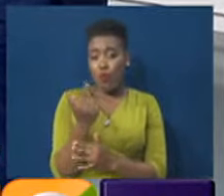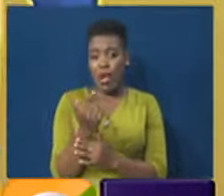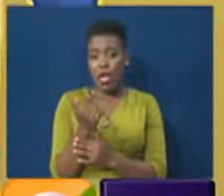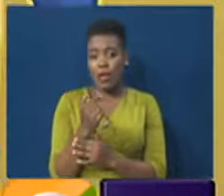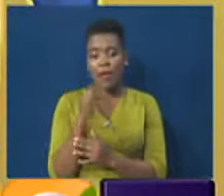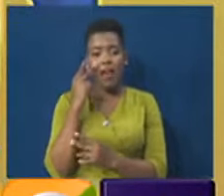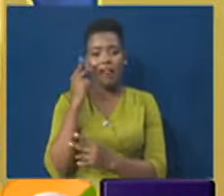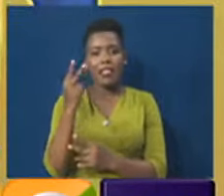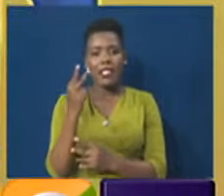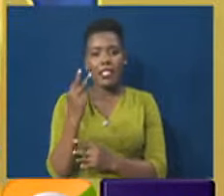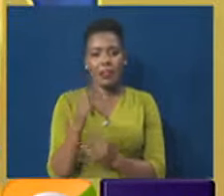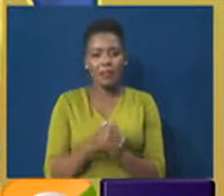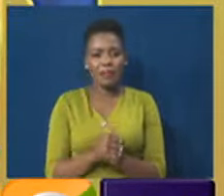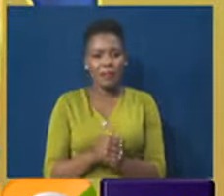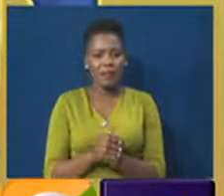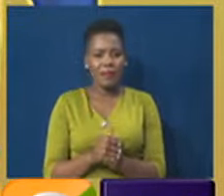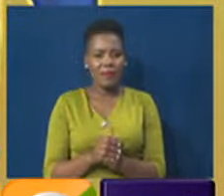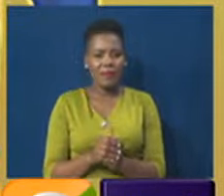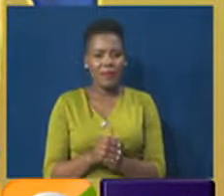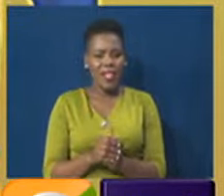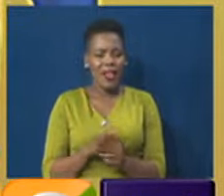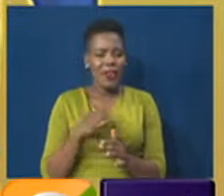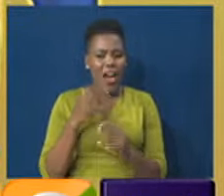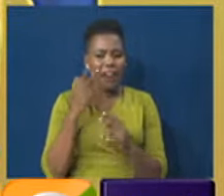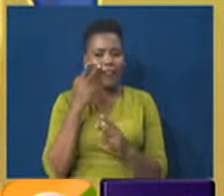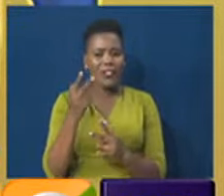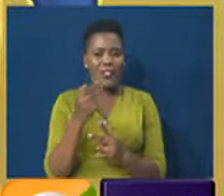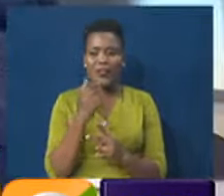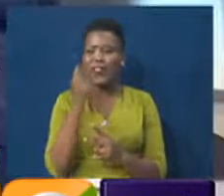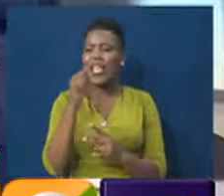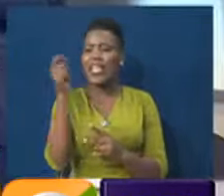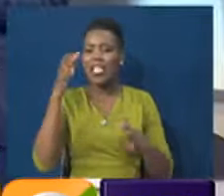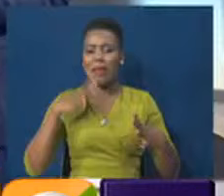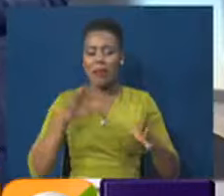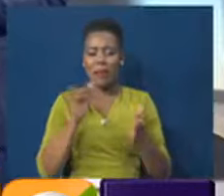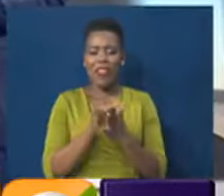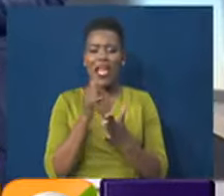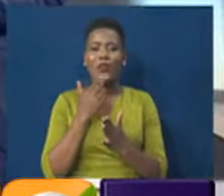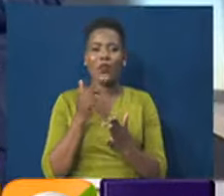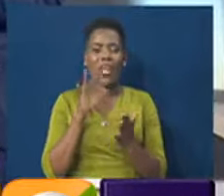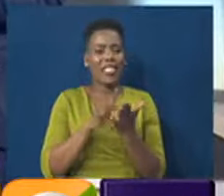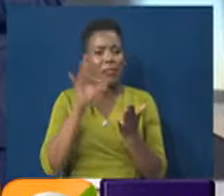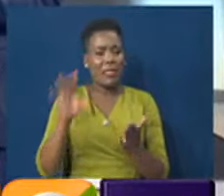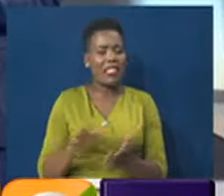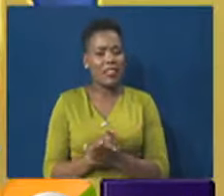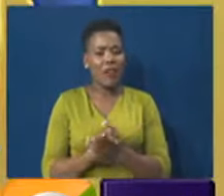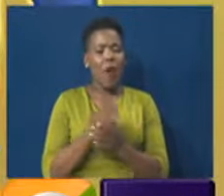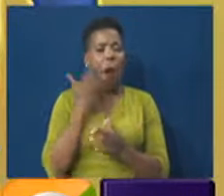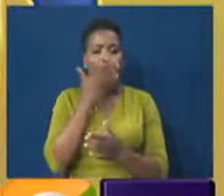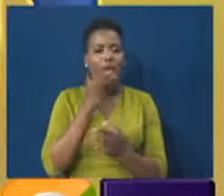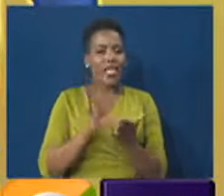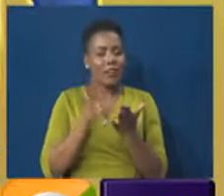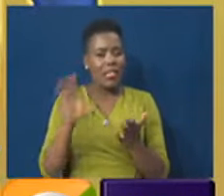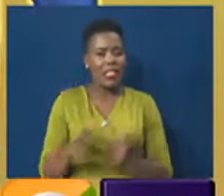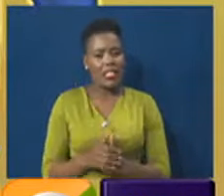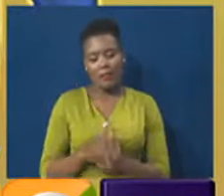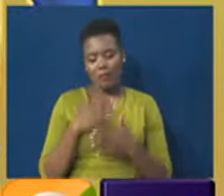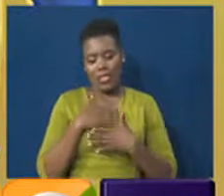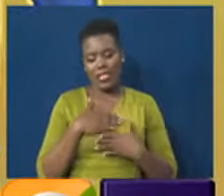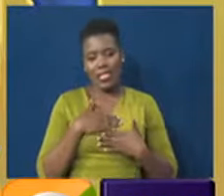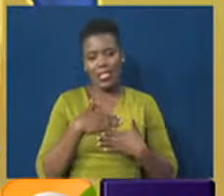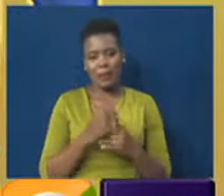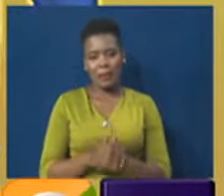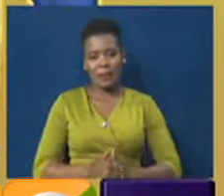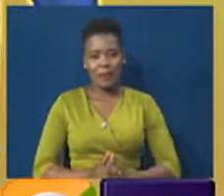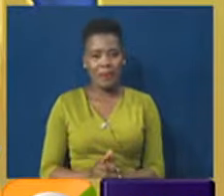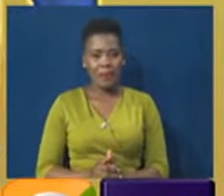seen you inciting Kenyans. No, no, no. I've seen you inciting Kenyans with the panel. If indeed you question the figures, you know, I've seen, you know, the, let me just put it this way. It is because